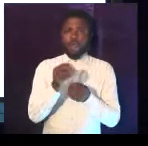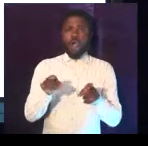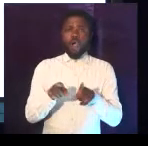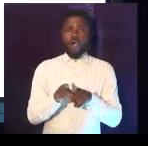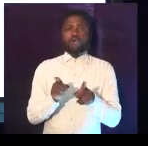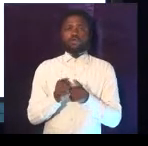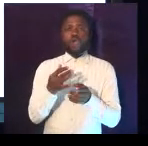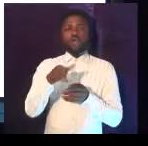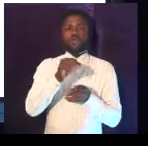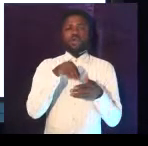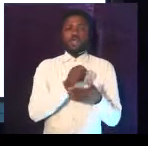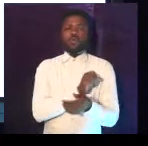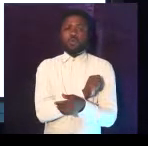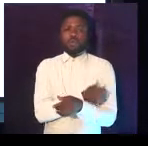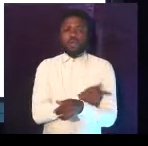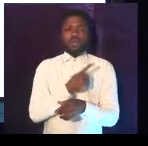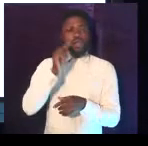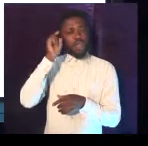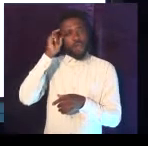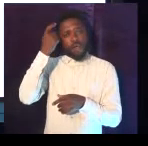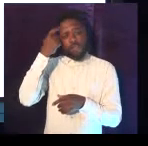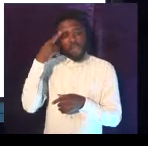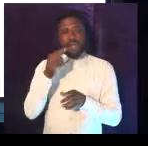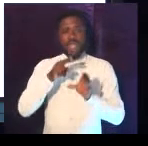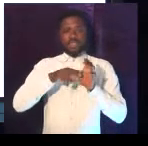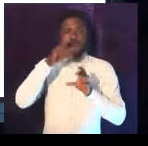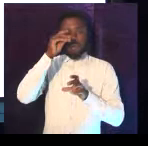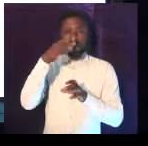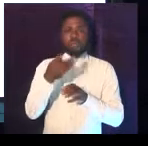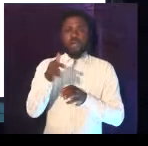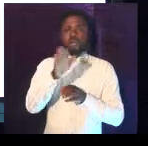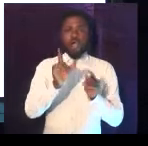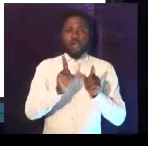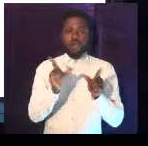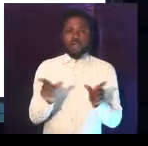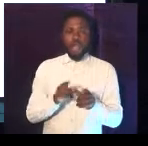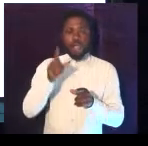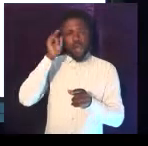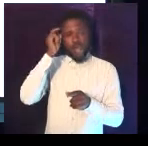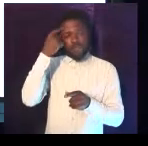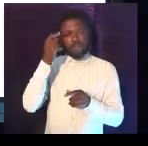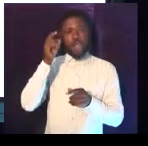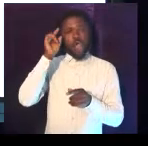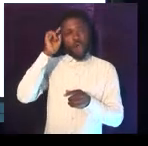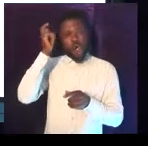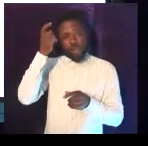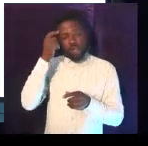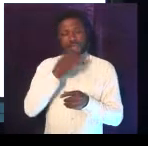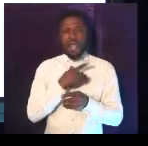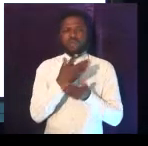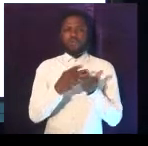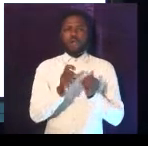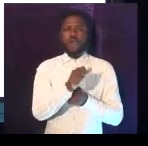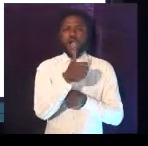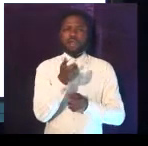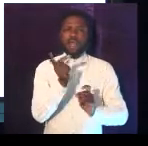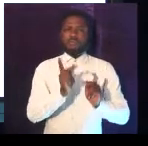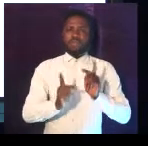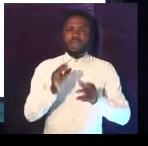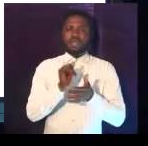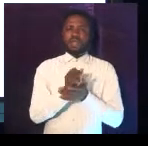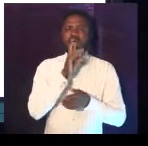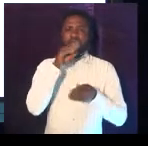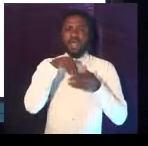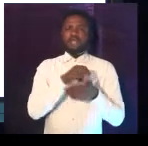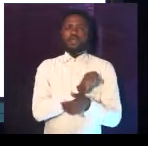expected to obey. Also, those in the authority, the government, the chairman of your local government, the governor, and some